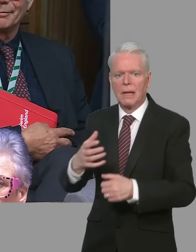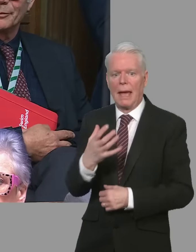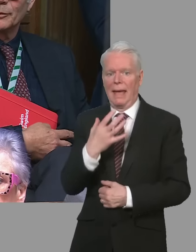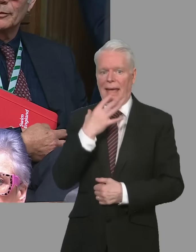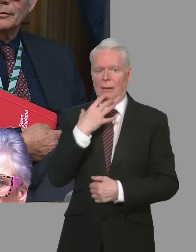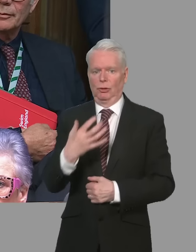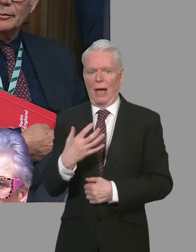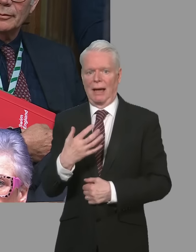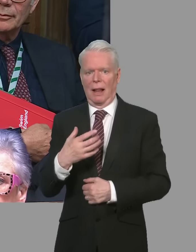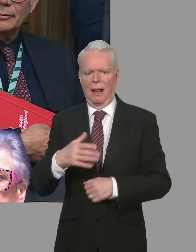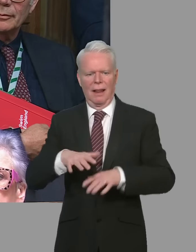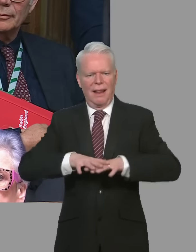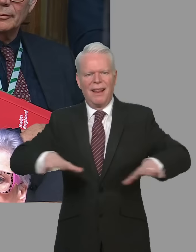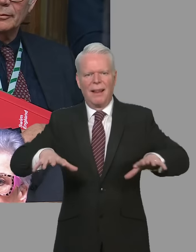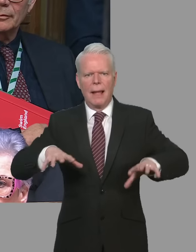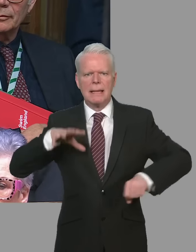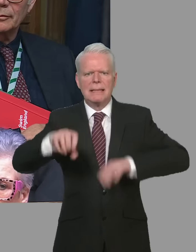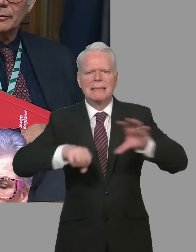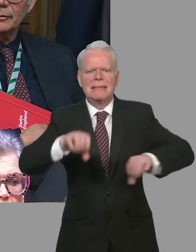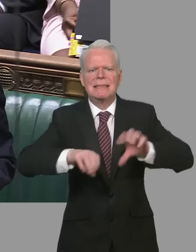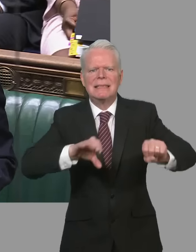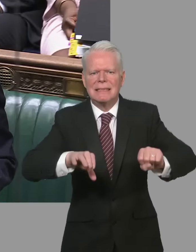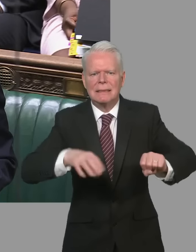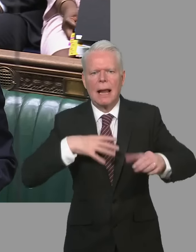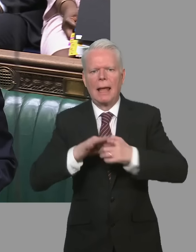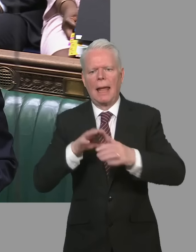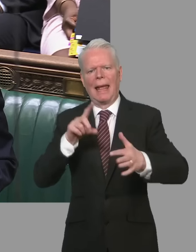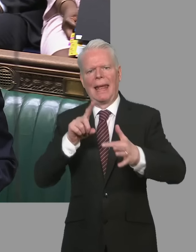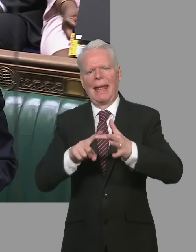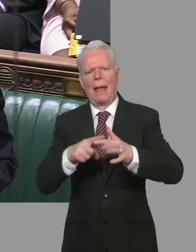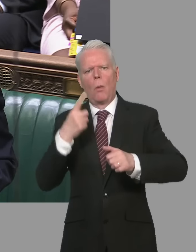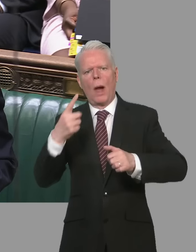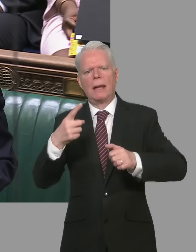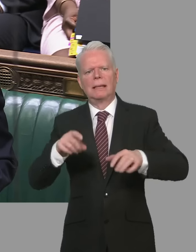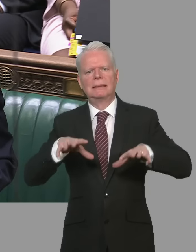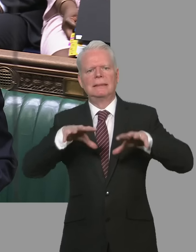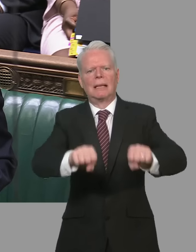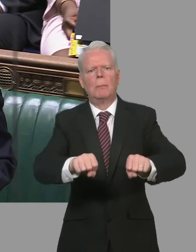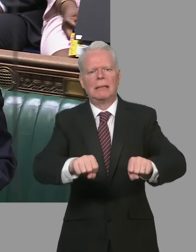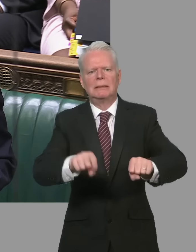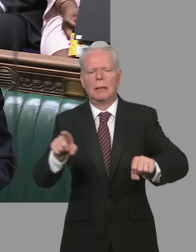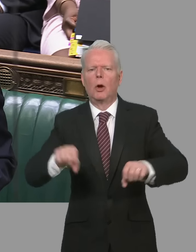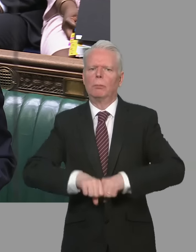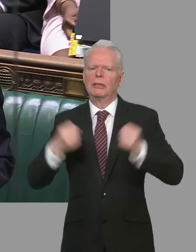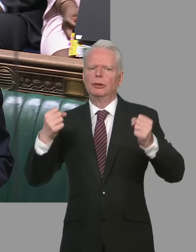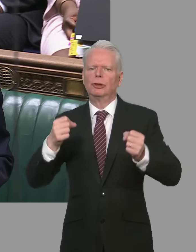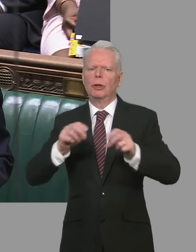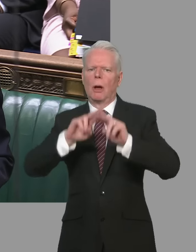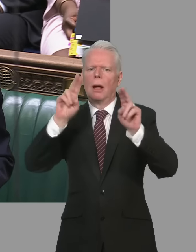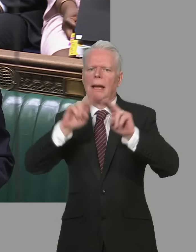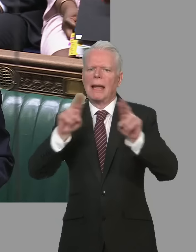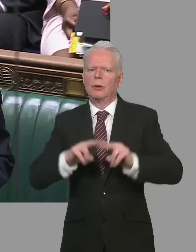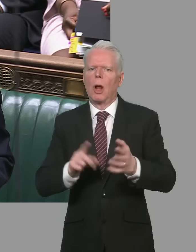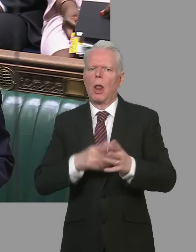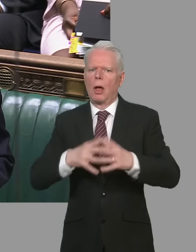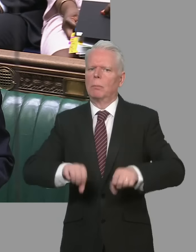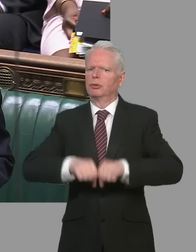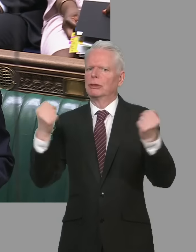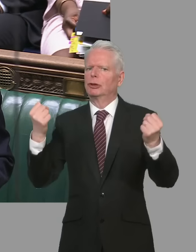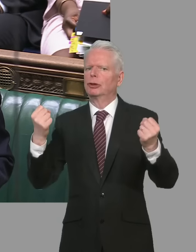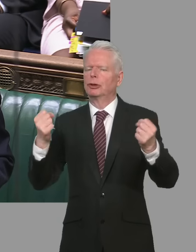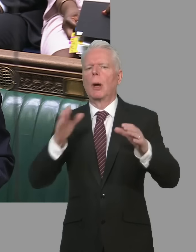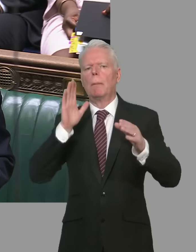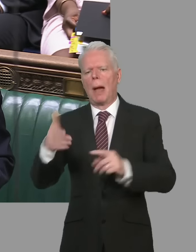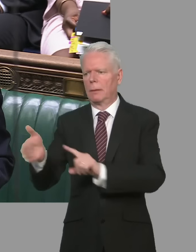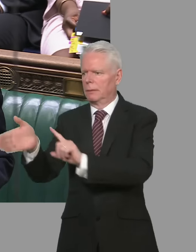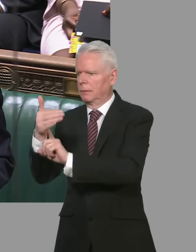alongside international partners, we've sanctioned those responsible and their supporters who incite violence. We've consistently urged the Israeli government